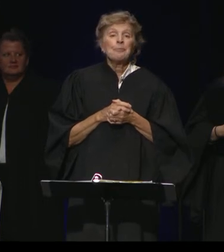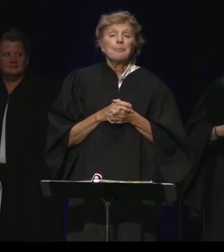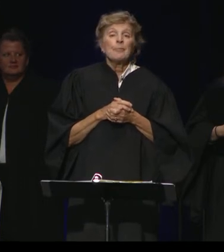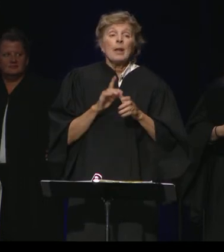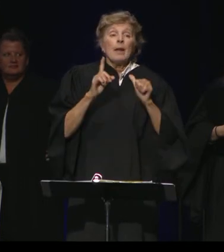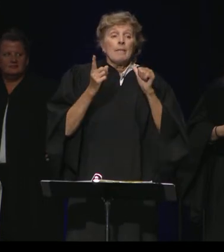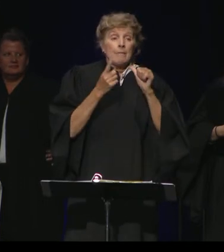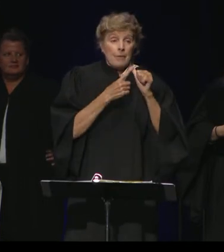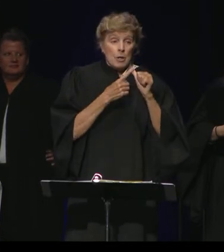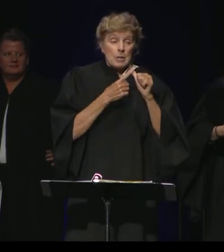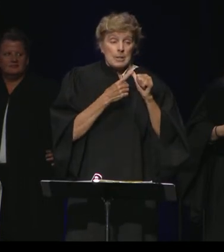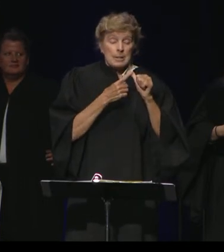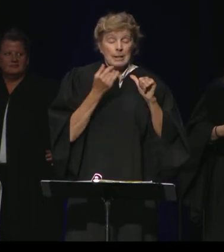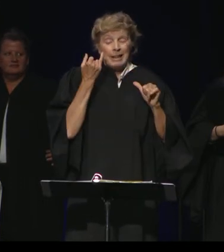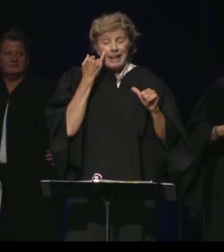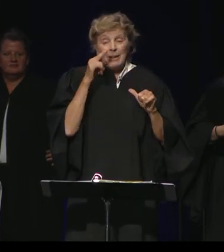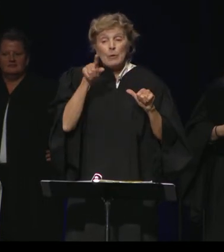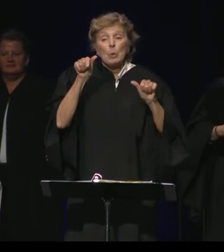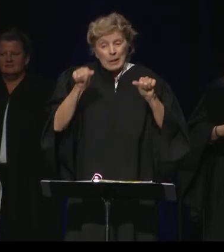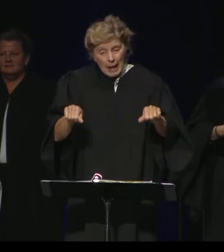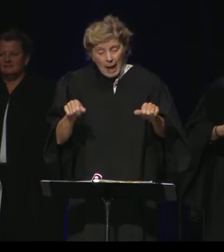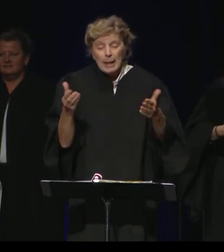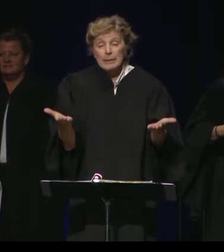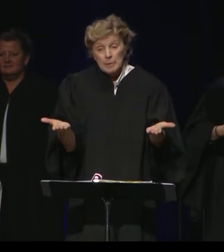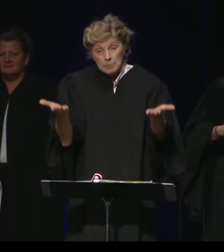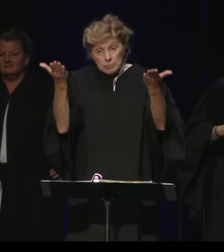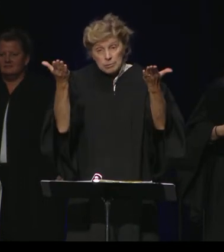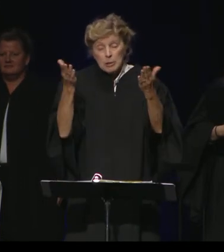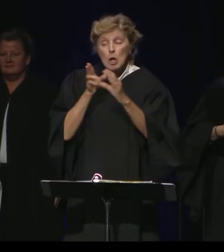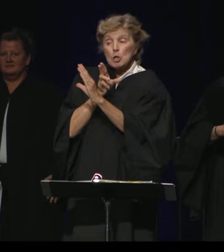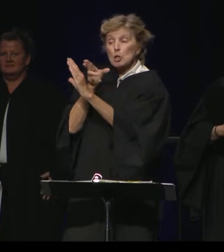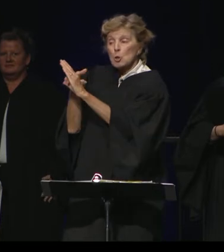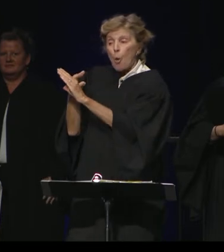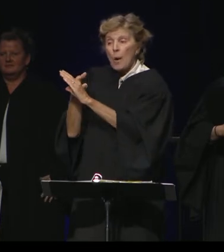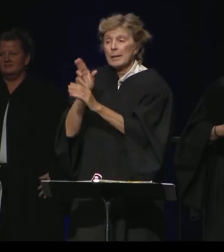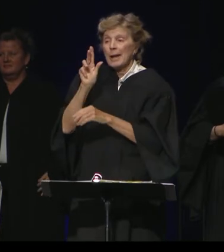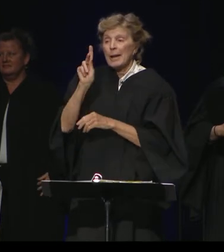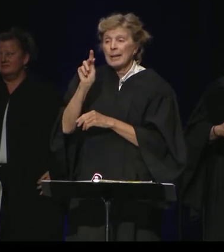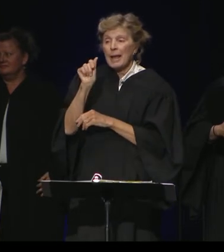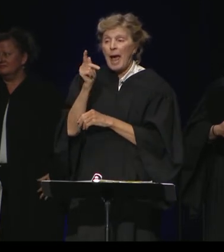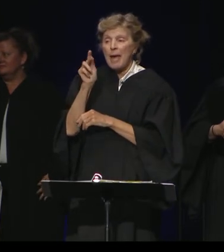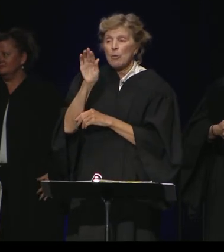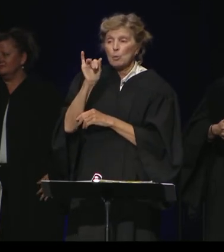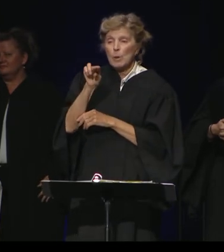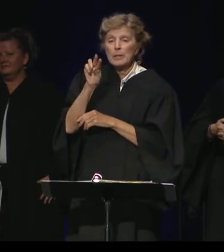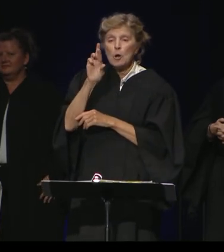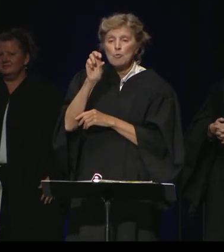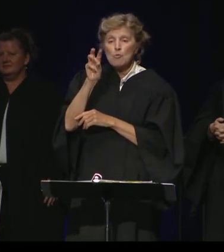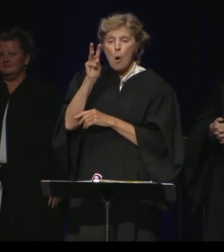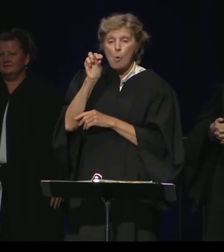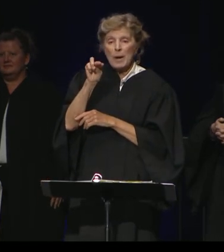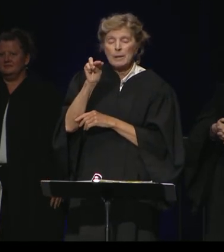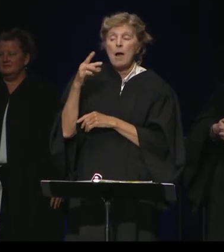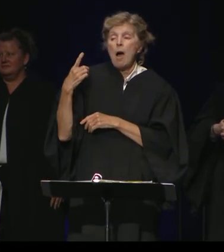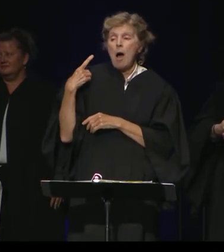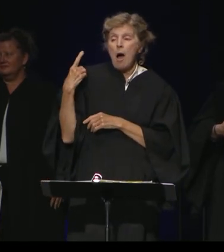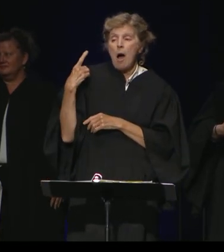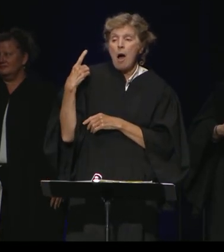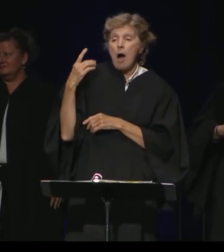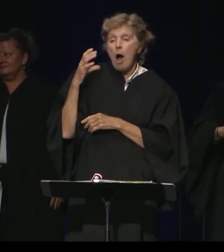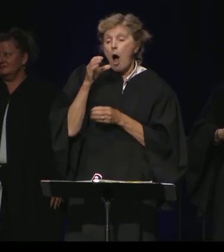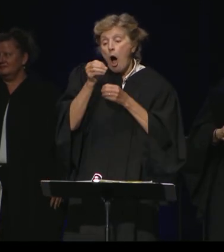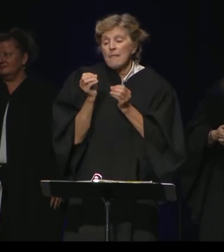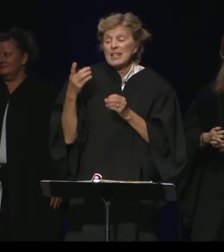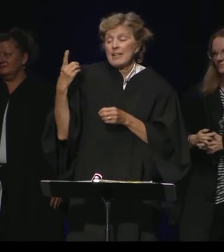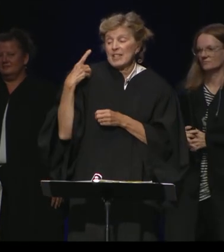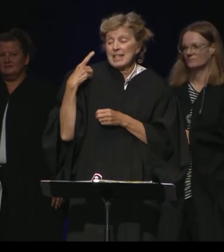But first, if you can rise and join Catherine Rowan from the Office of the Dean in the Faculty of Arts